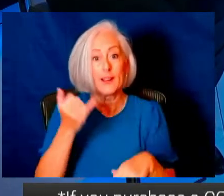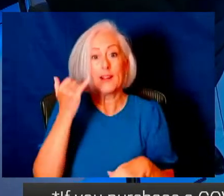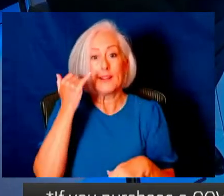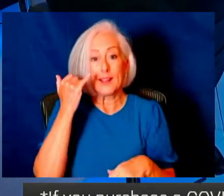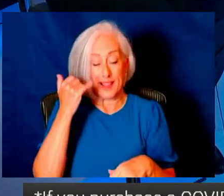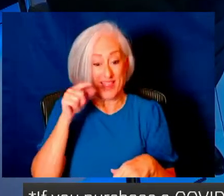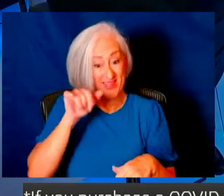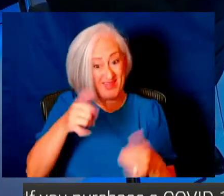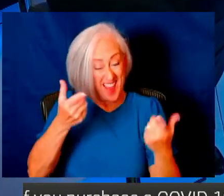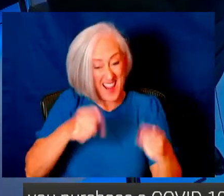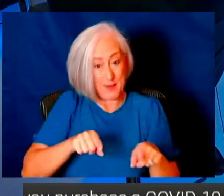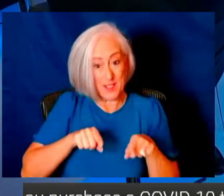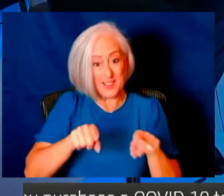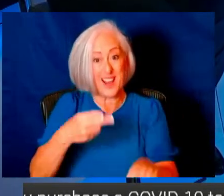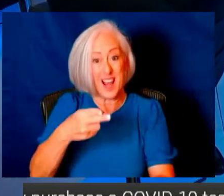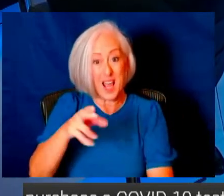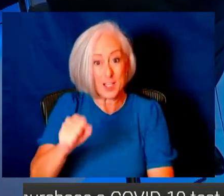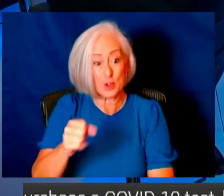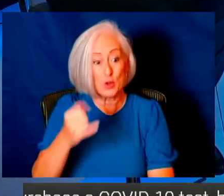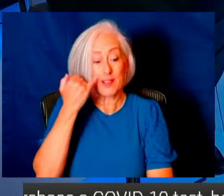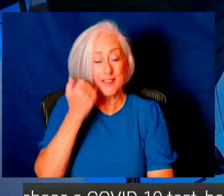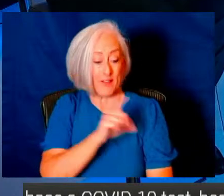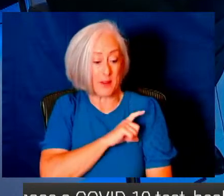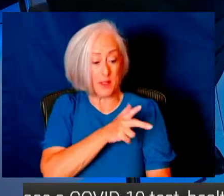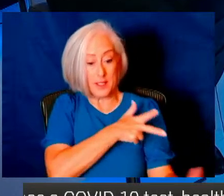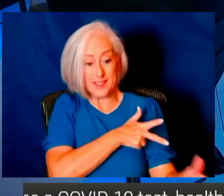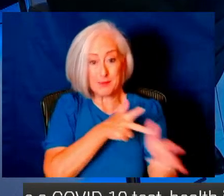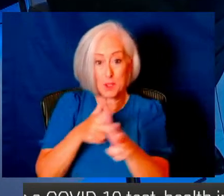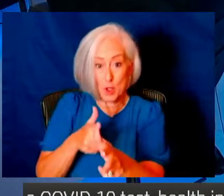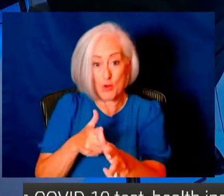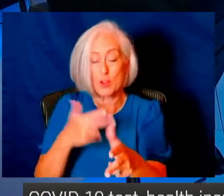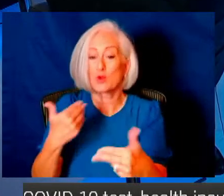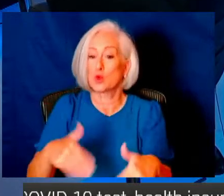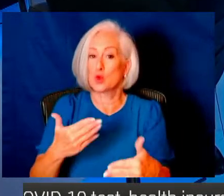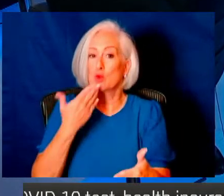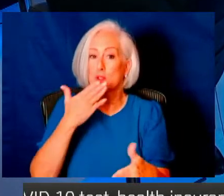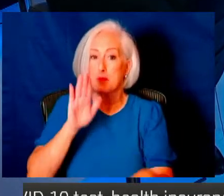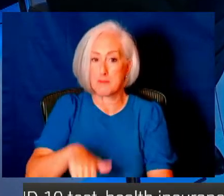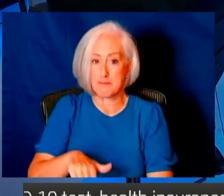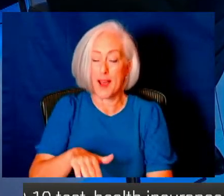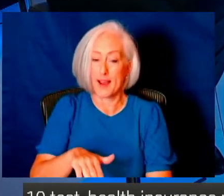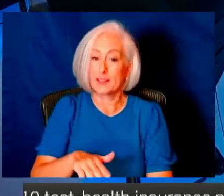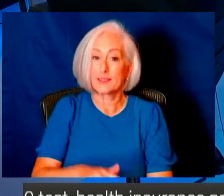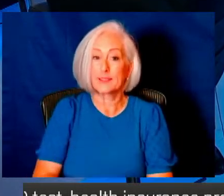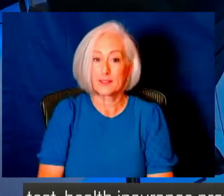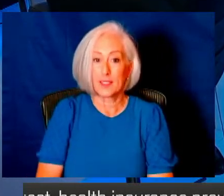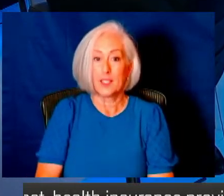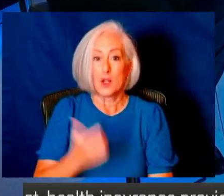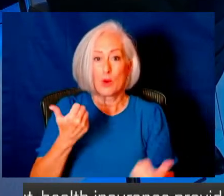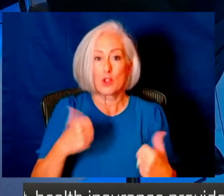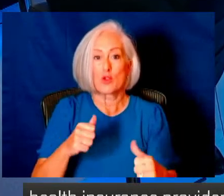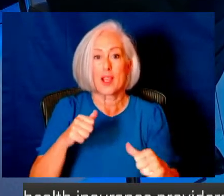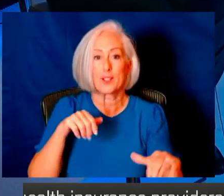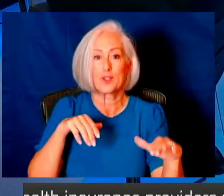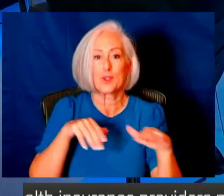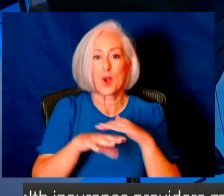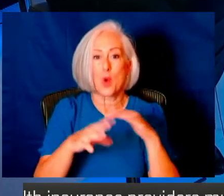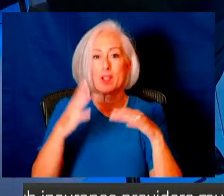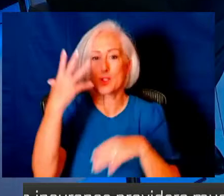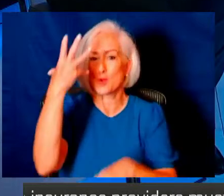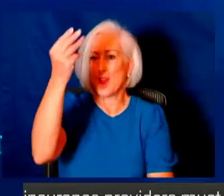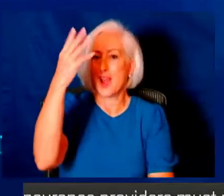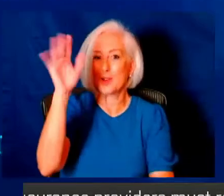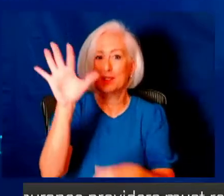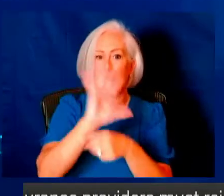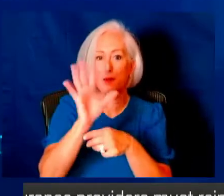bad, right? Mm-hmm. And we're trying to get into a one of those outdoor movie theater shows things. What do they call them?